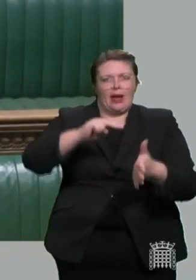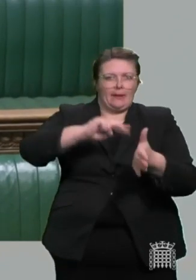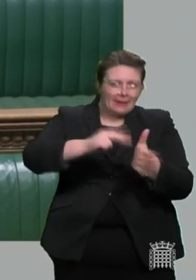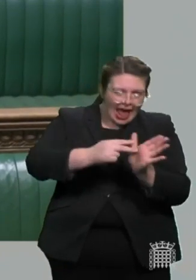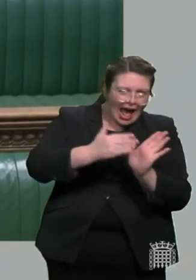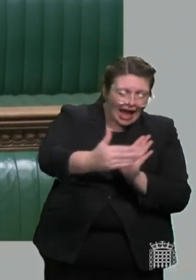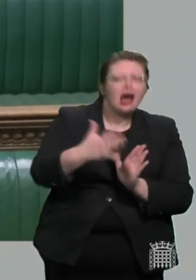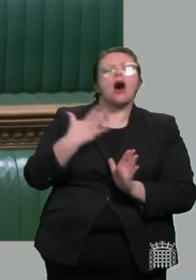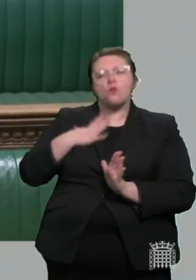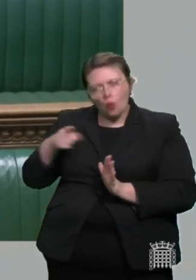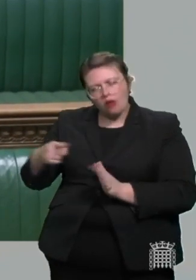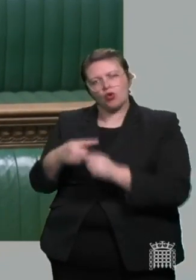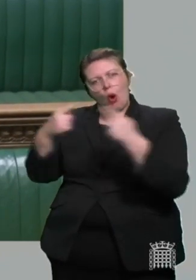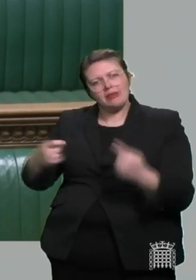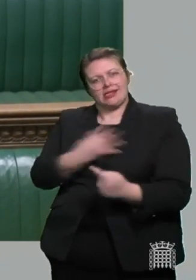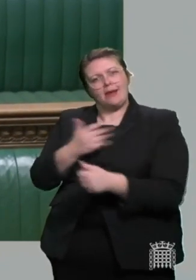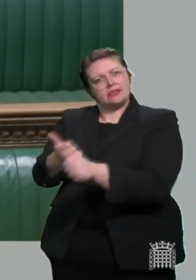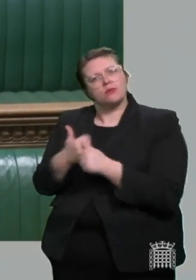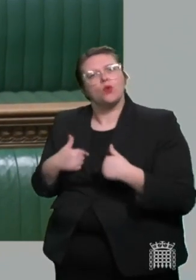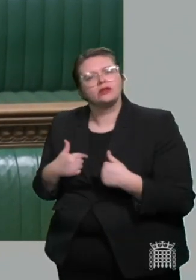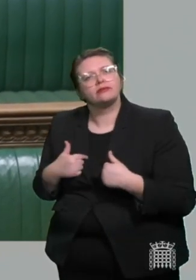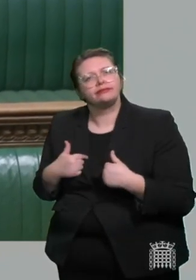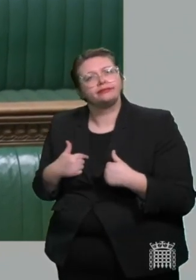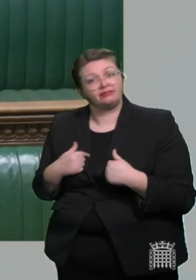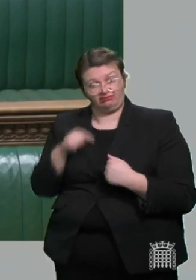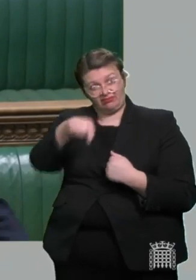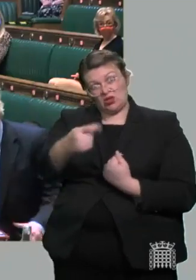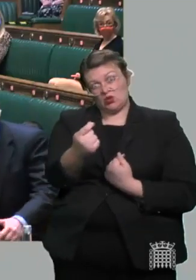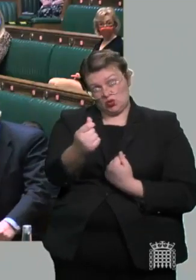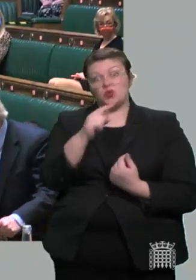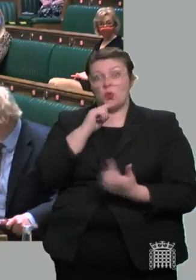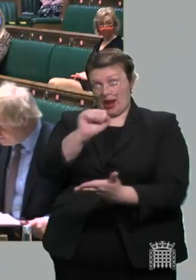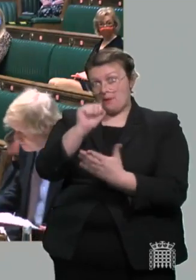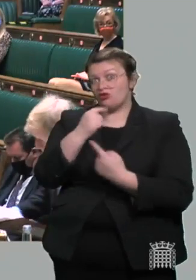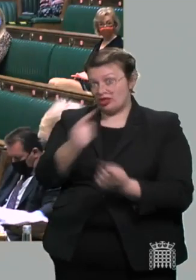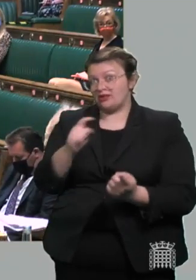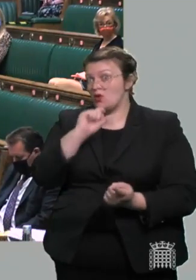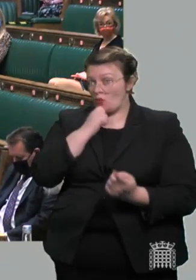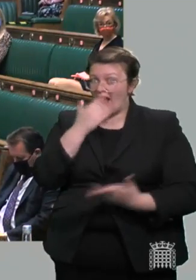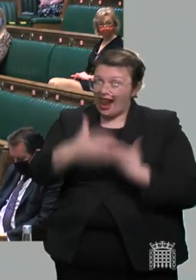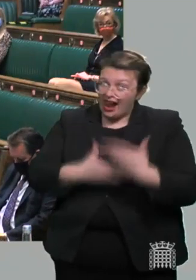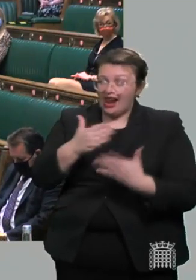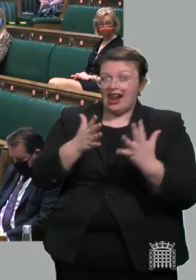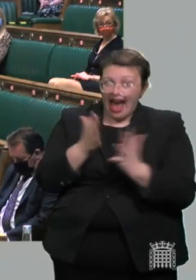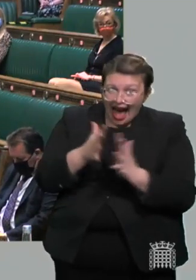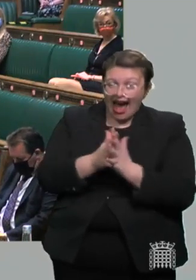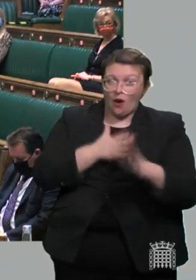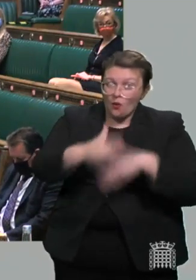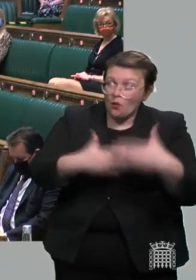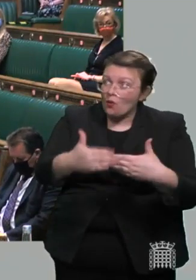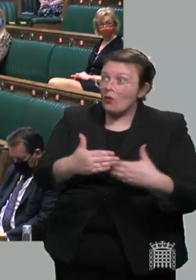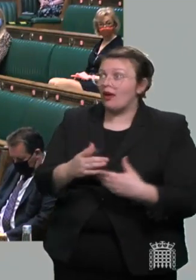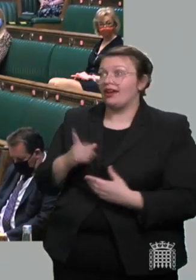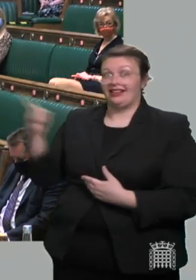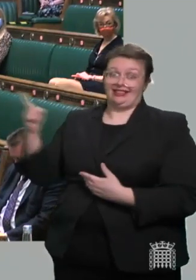he will support. And very shortly, Mr Speaker, you will be hearing a budget for recovery. I think I already know most of it. Dr